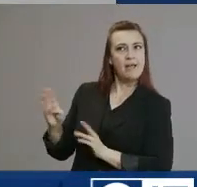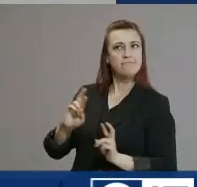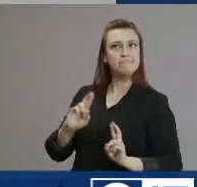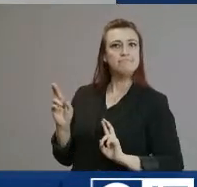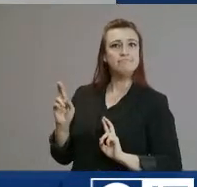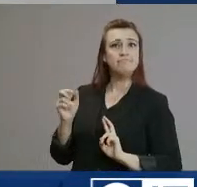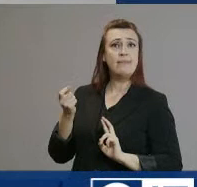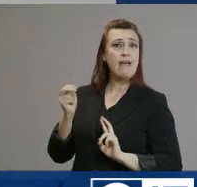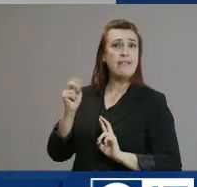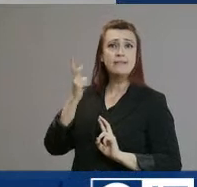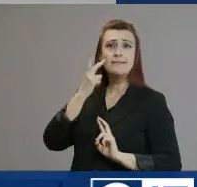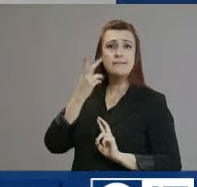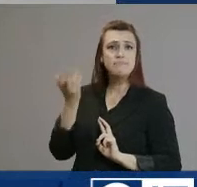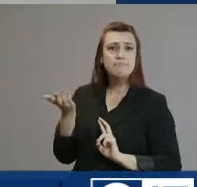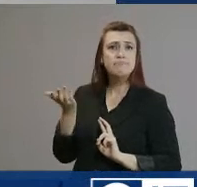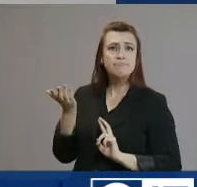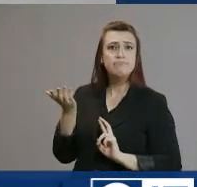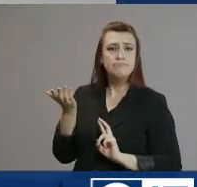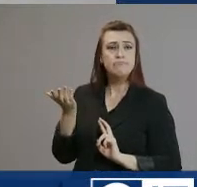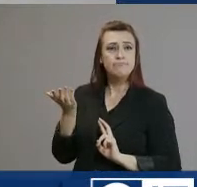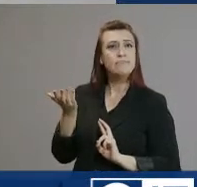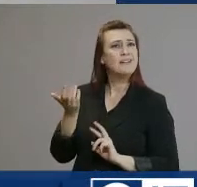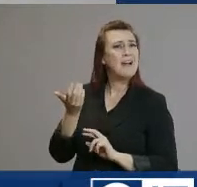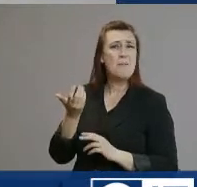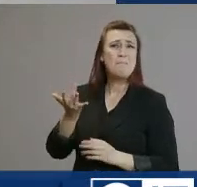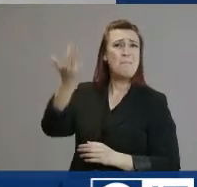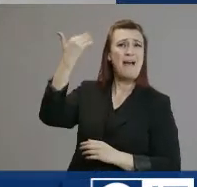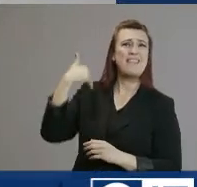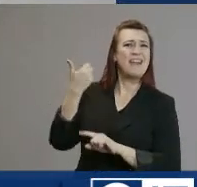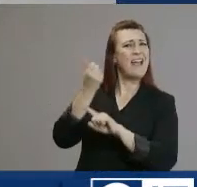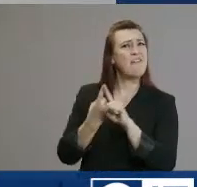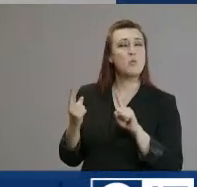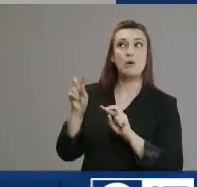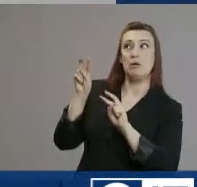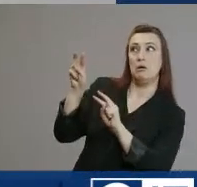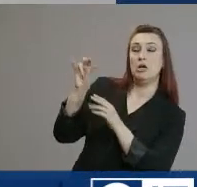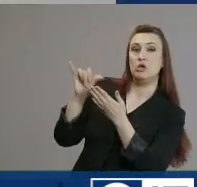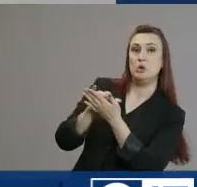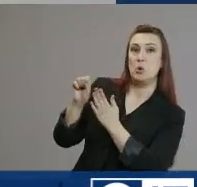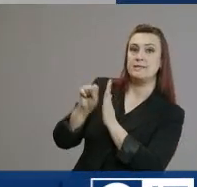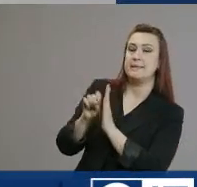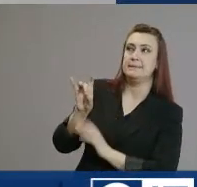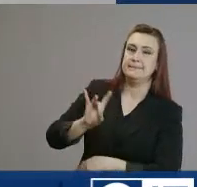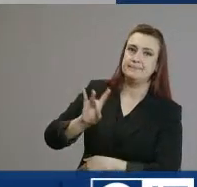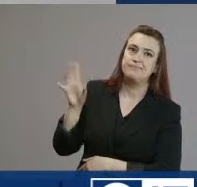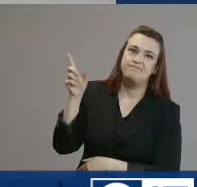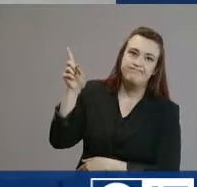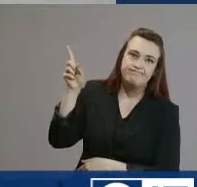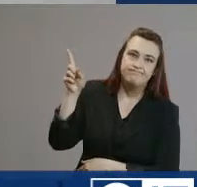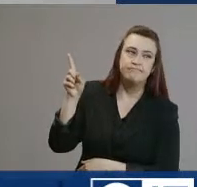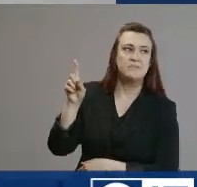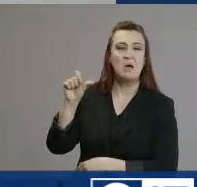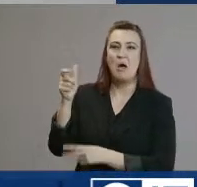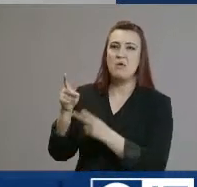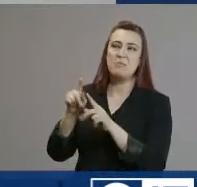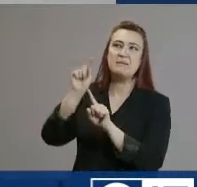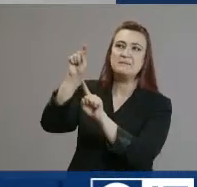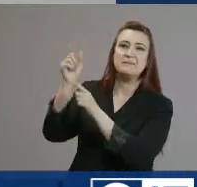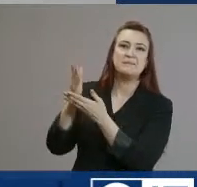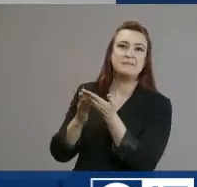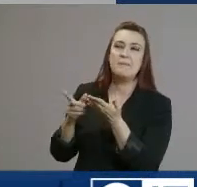Everyone was looking at what was going on in New York State and other places around our country that were